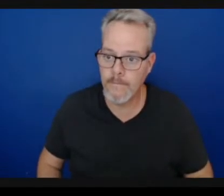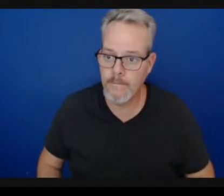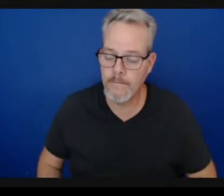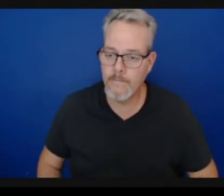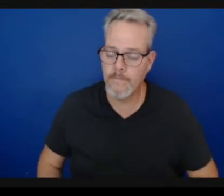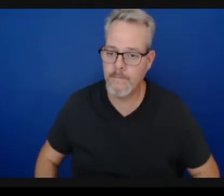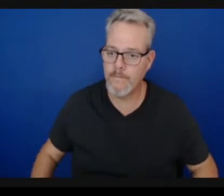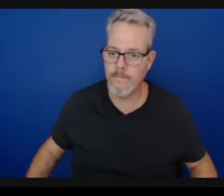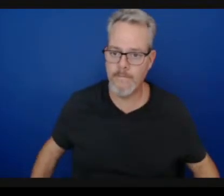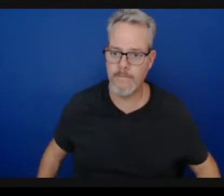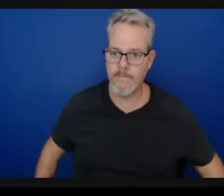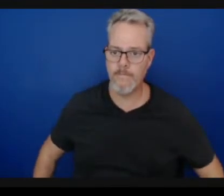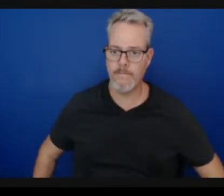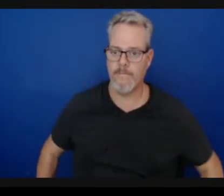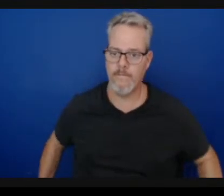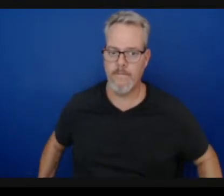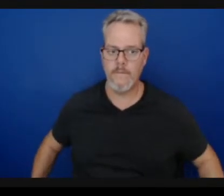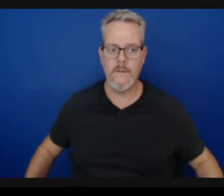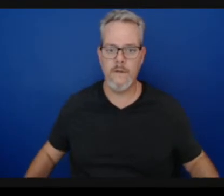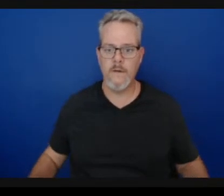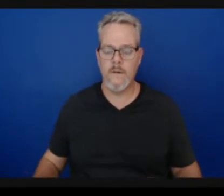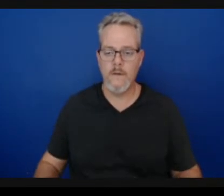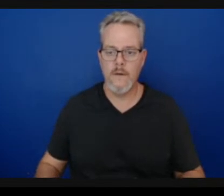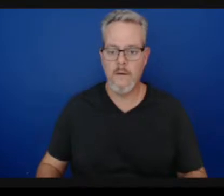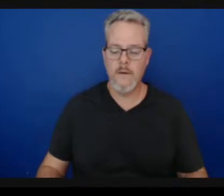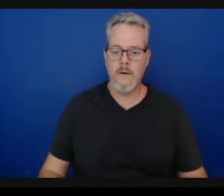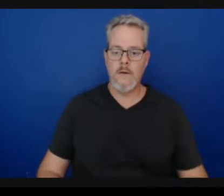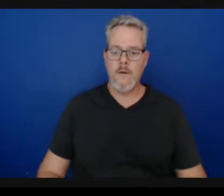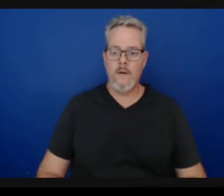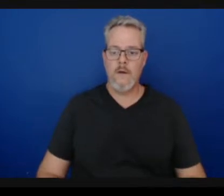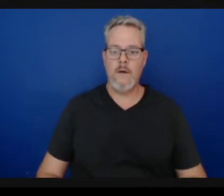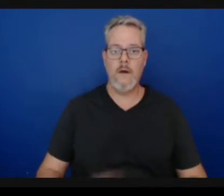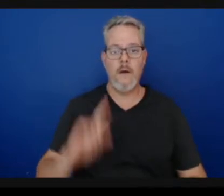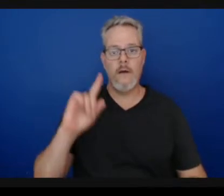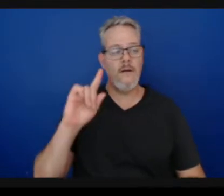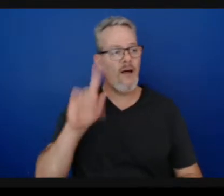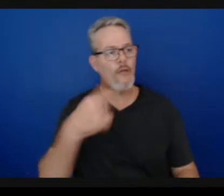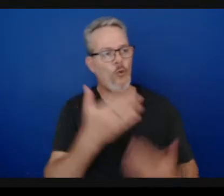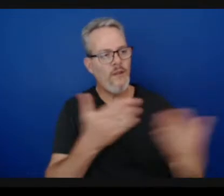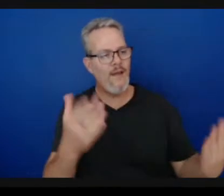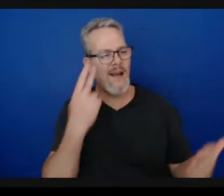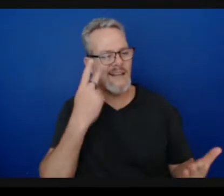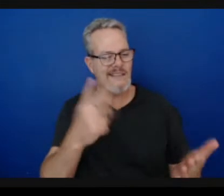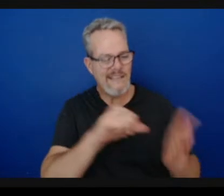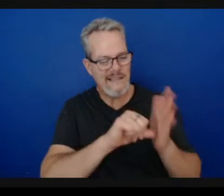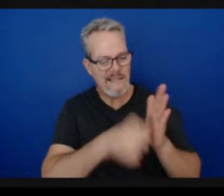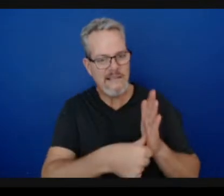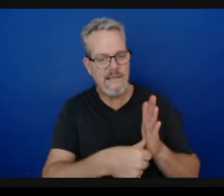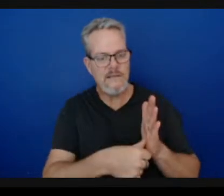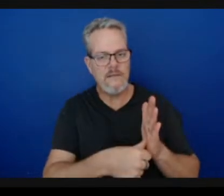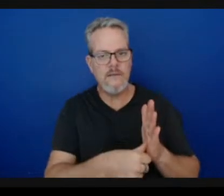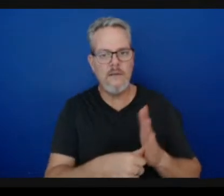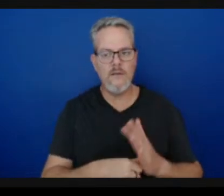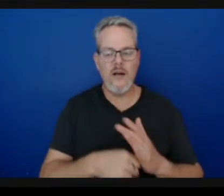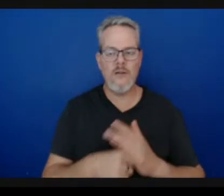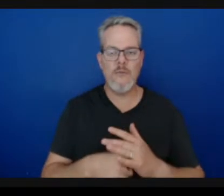Road. You know, the only thing that makes it stand out to me being 1955